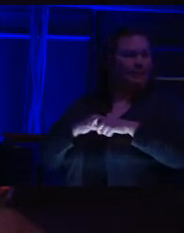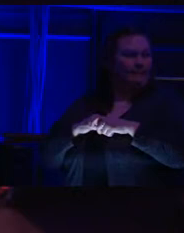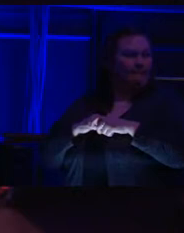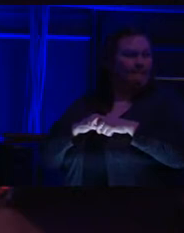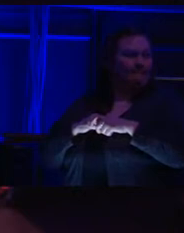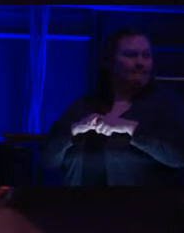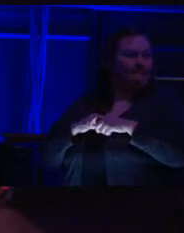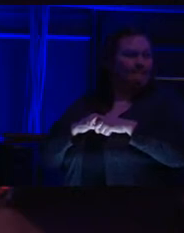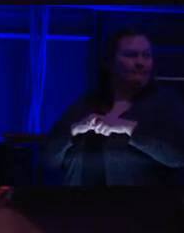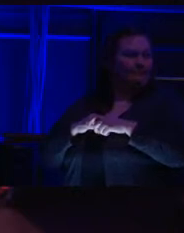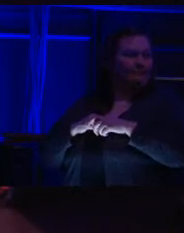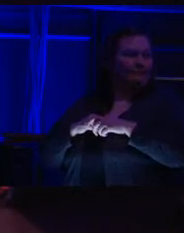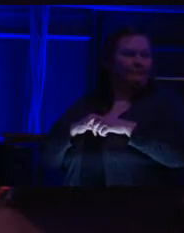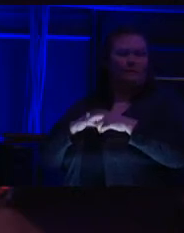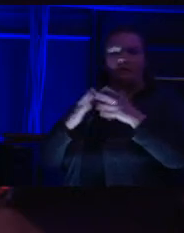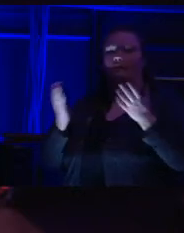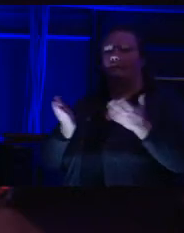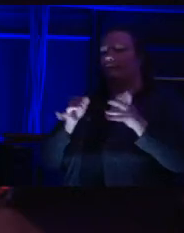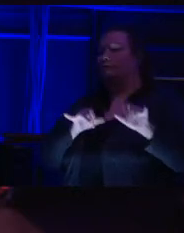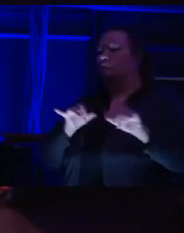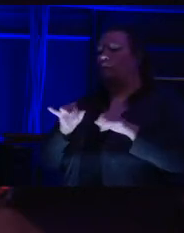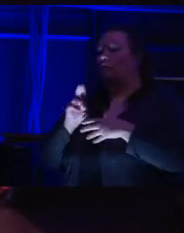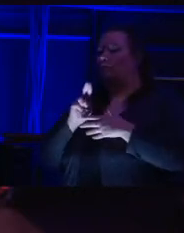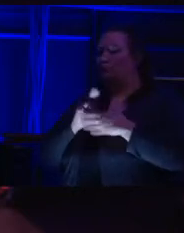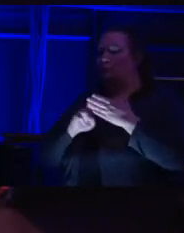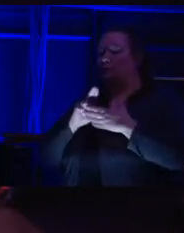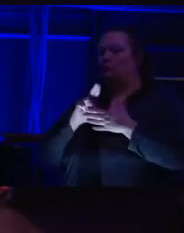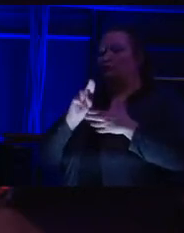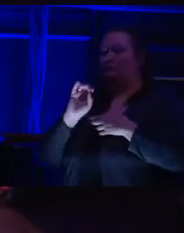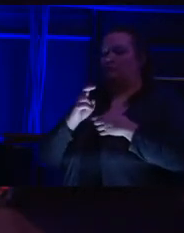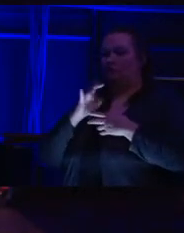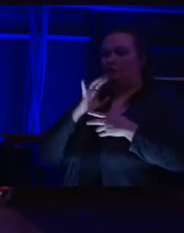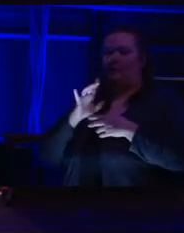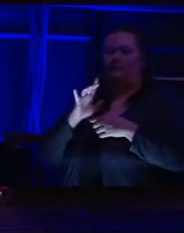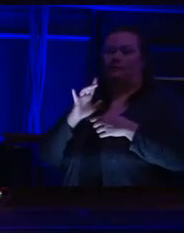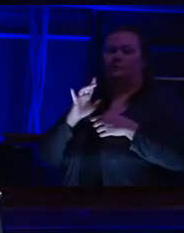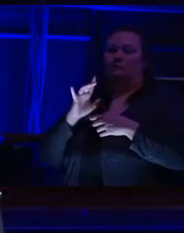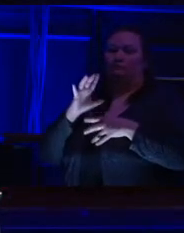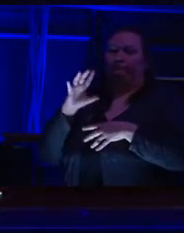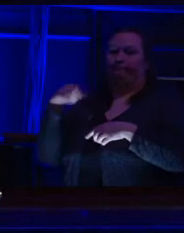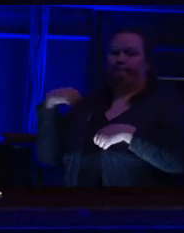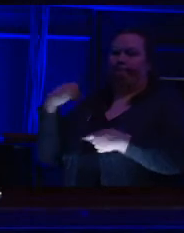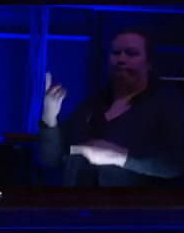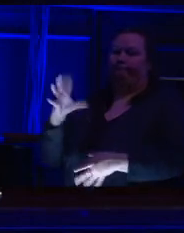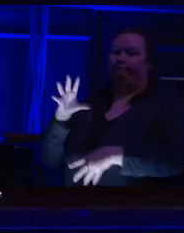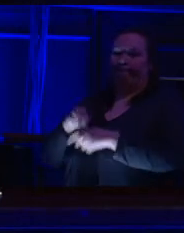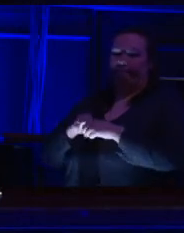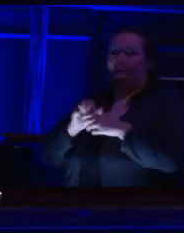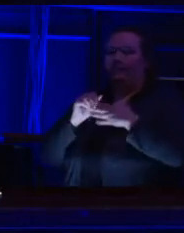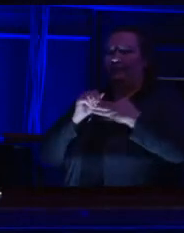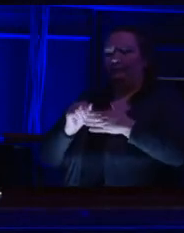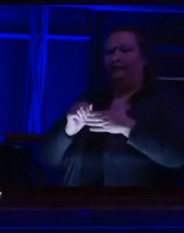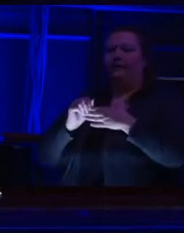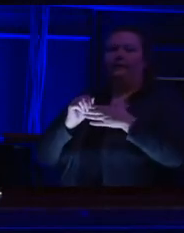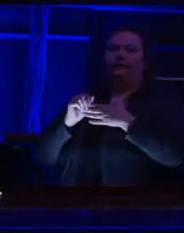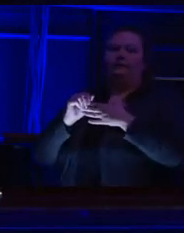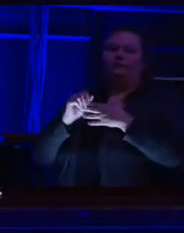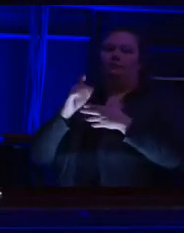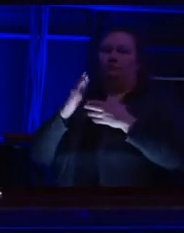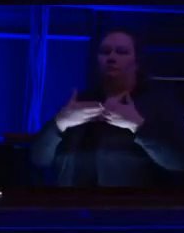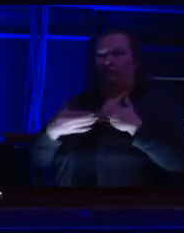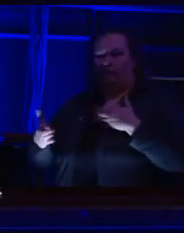Here as well, University of Michigan has long been in the lead and is poised to lead even